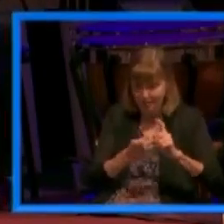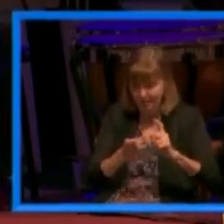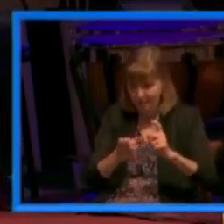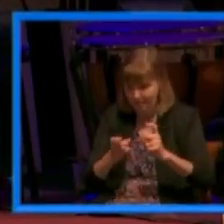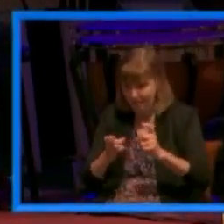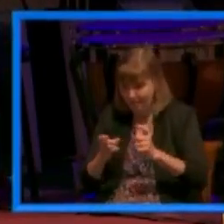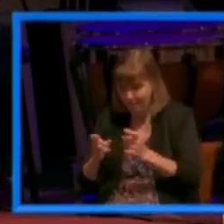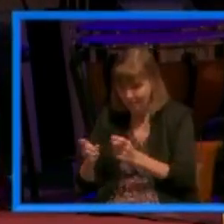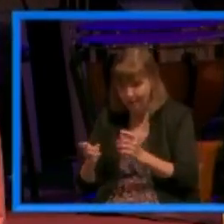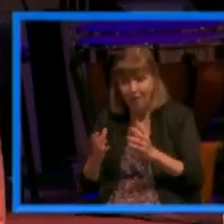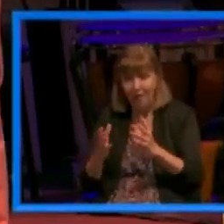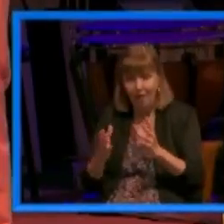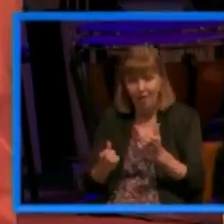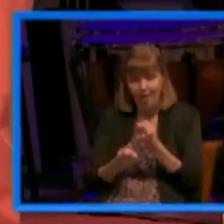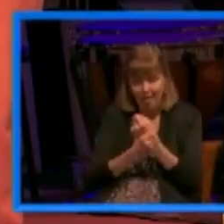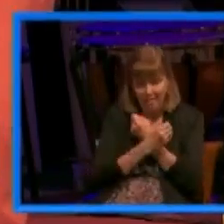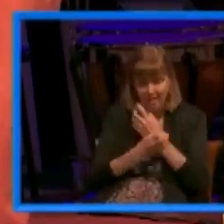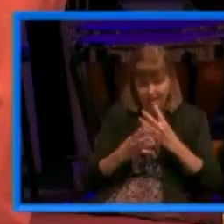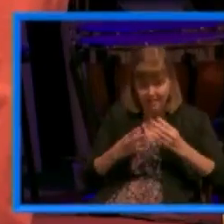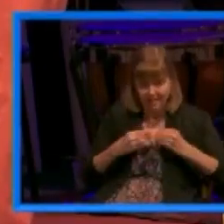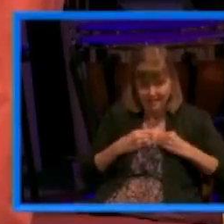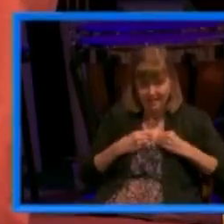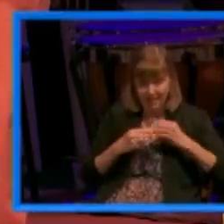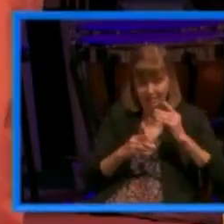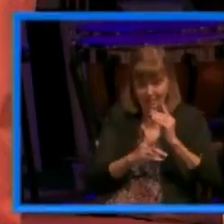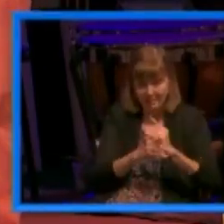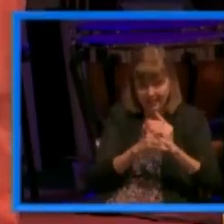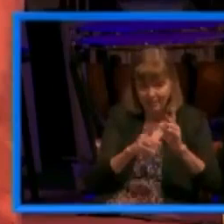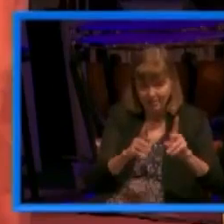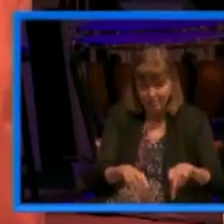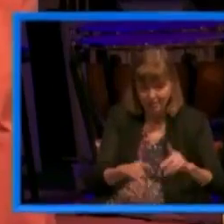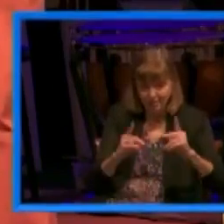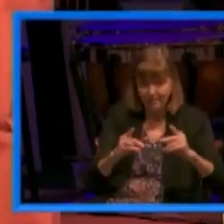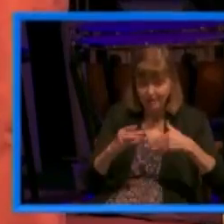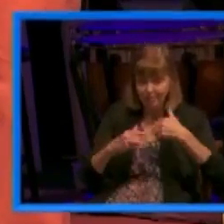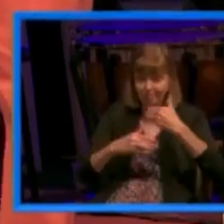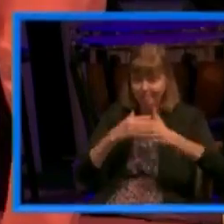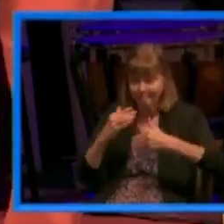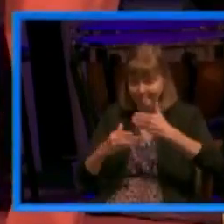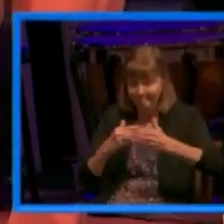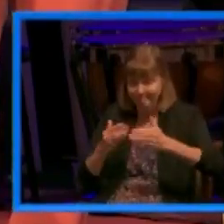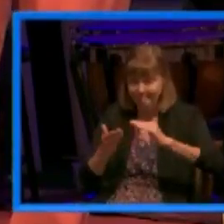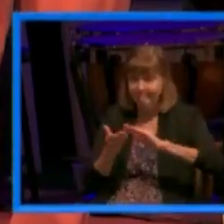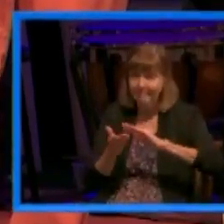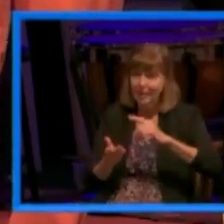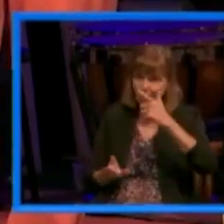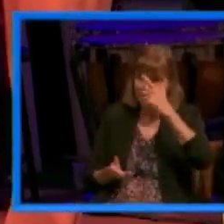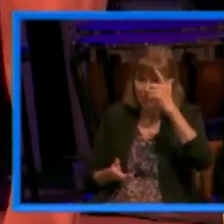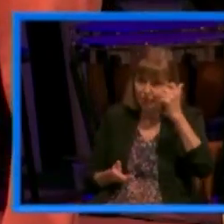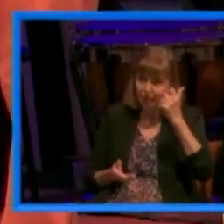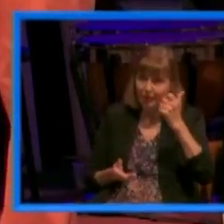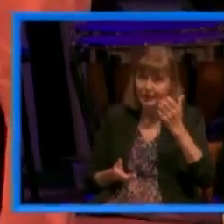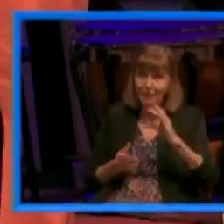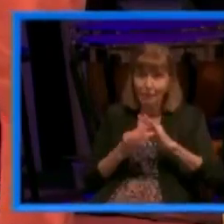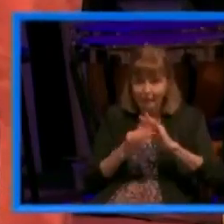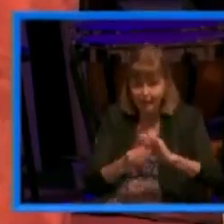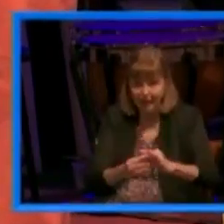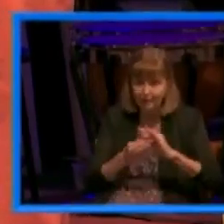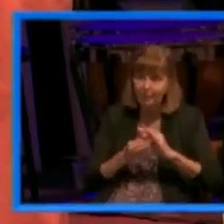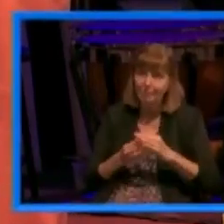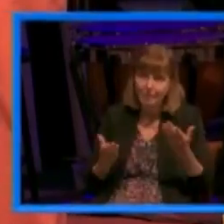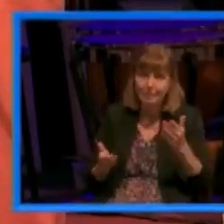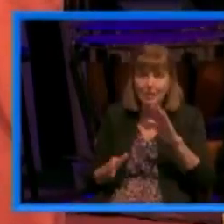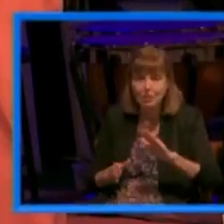this person. And over time, because of the attachment to the child or the sister or the brother, they